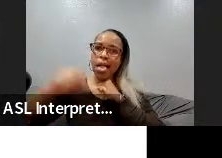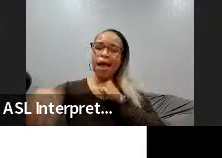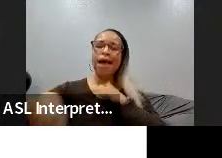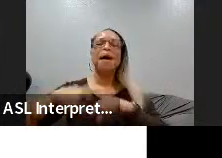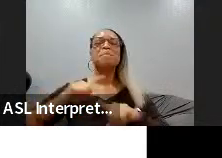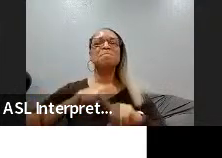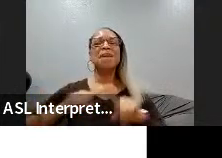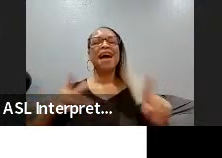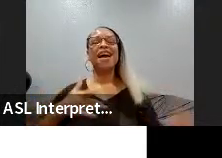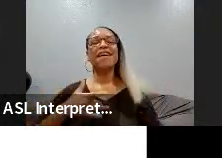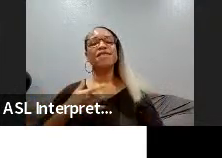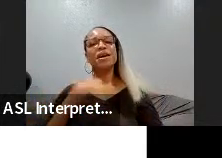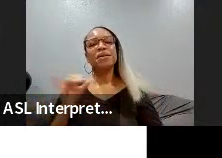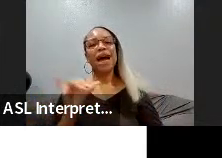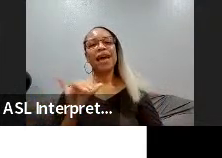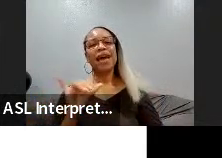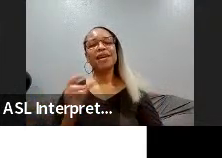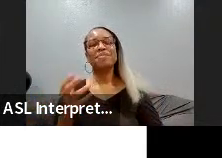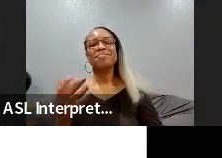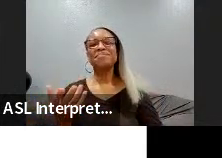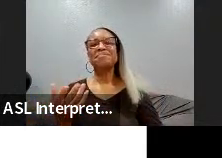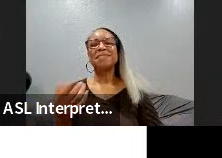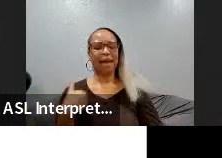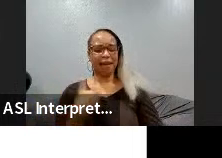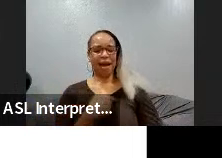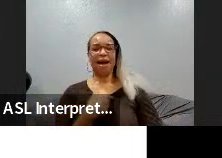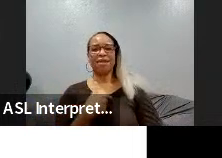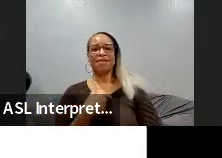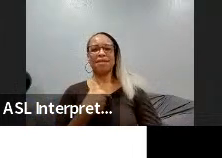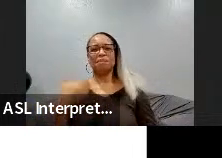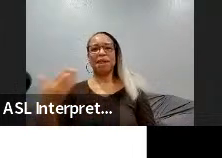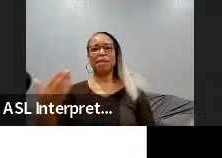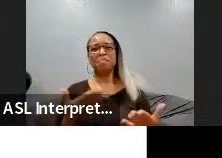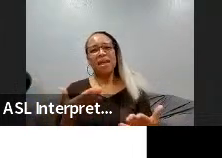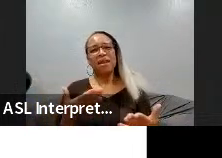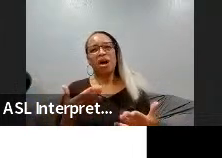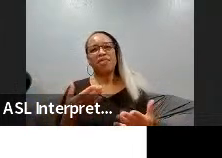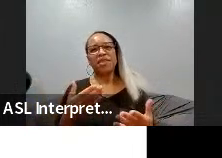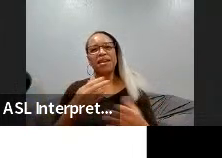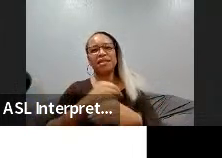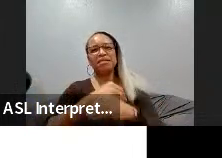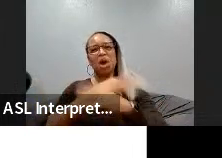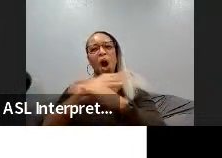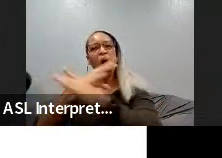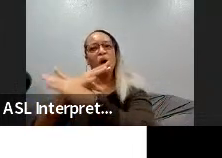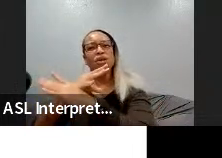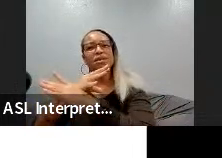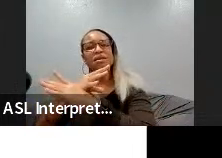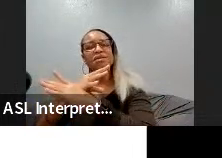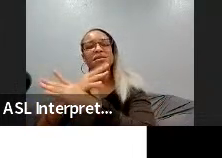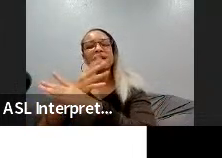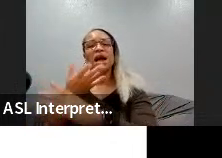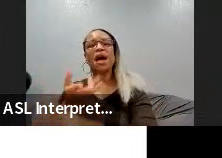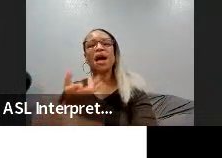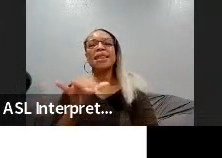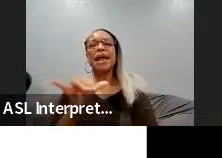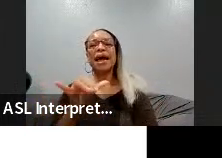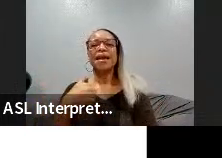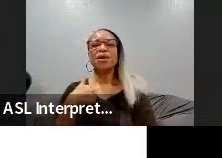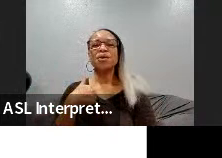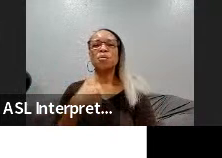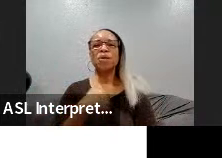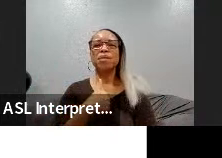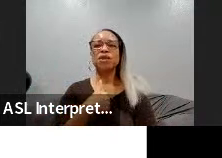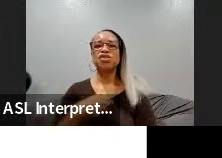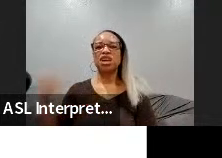like all of us who have been on these calls since the very beginning, that, we were sort of